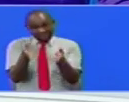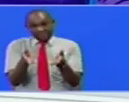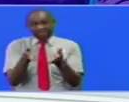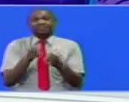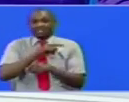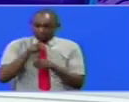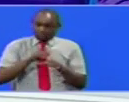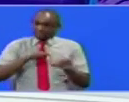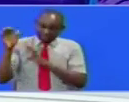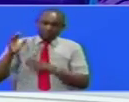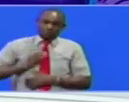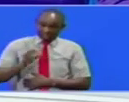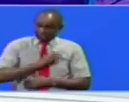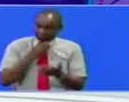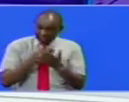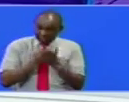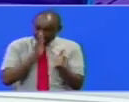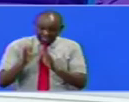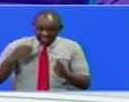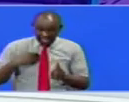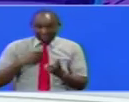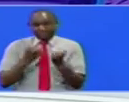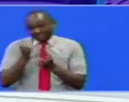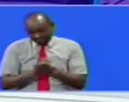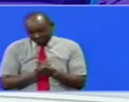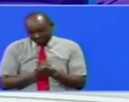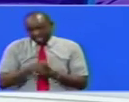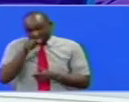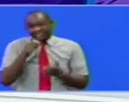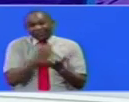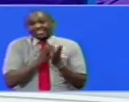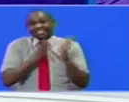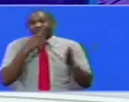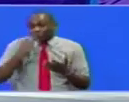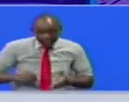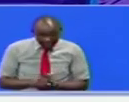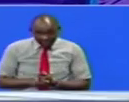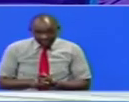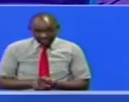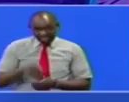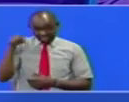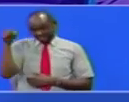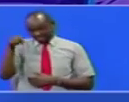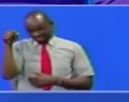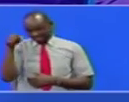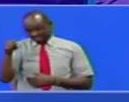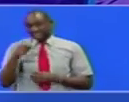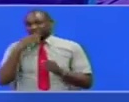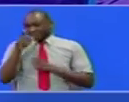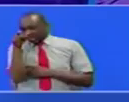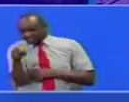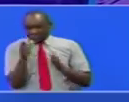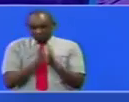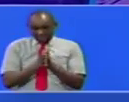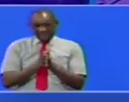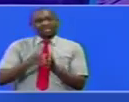National Assembly's Committee on Finance, Planning and Trade, the Auditor General read malice in the speed with which the Speaker and the